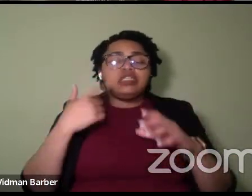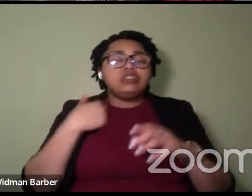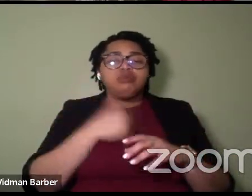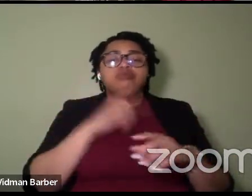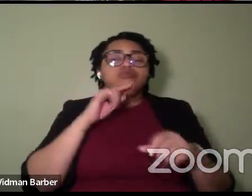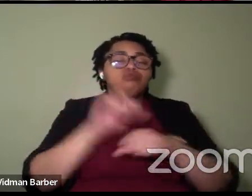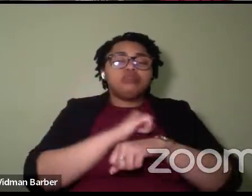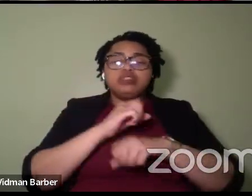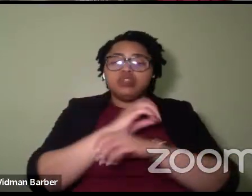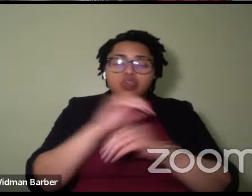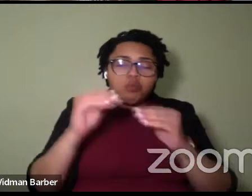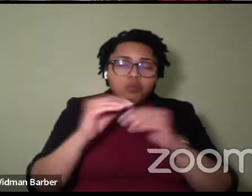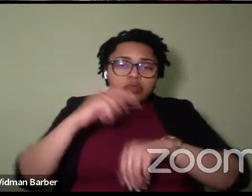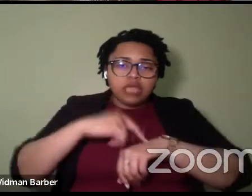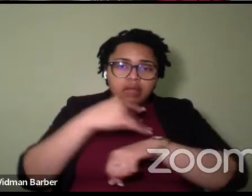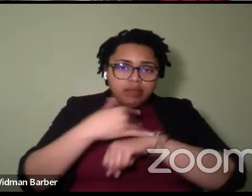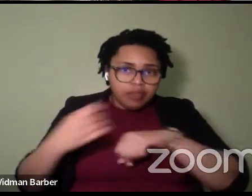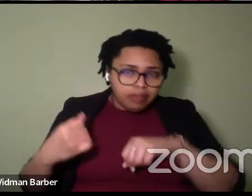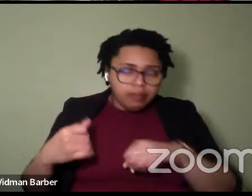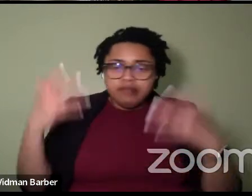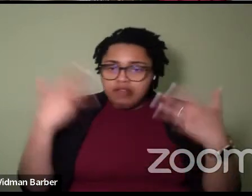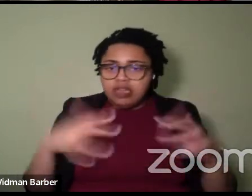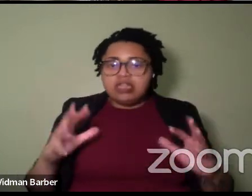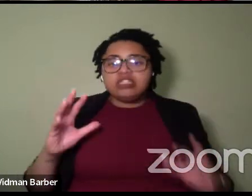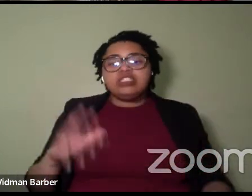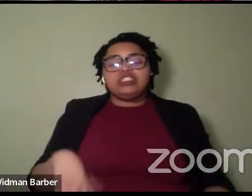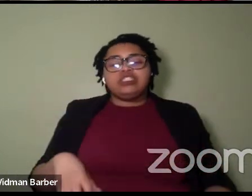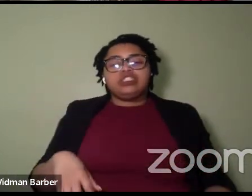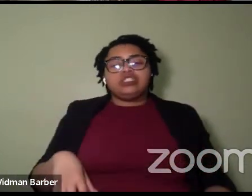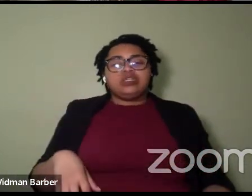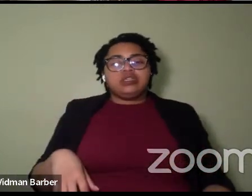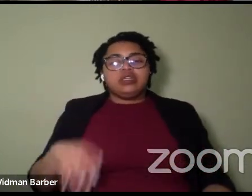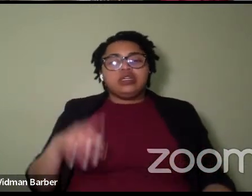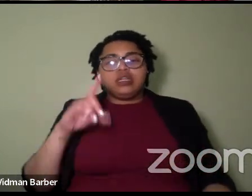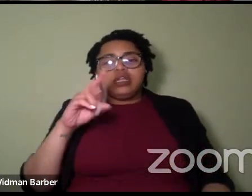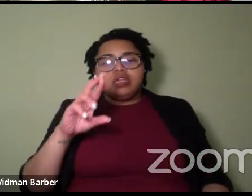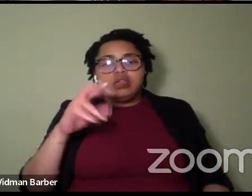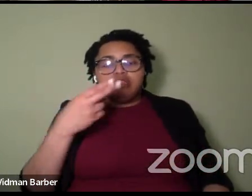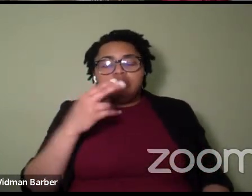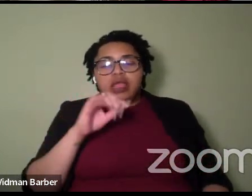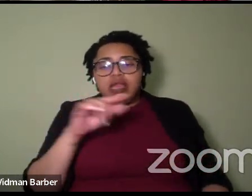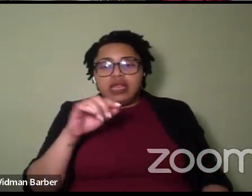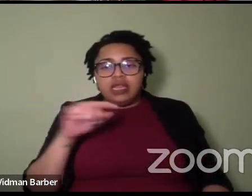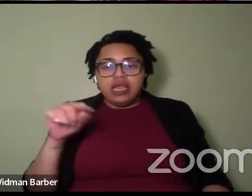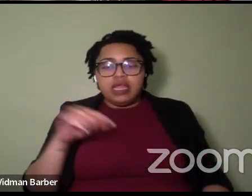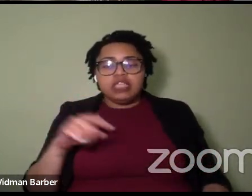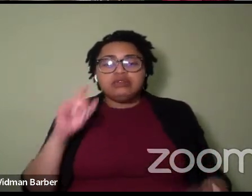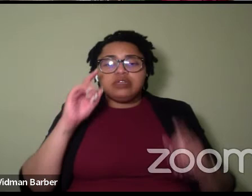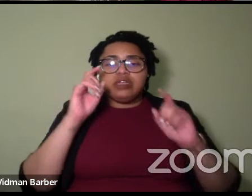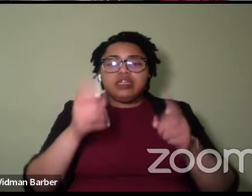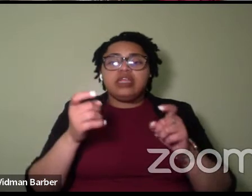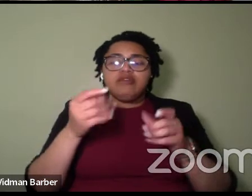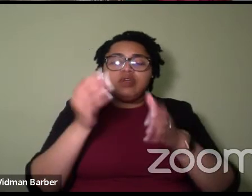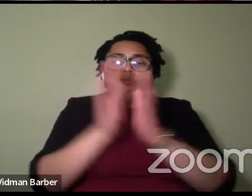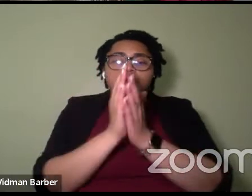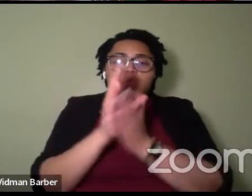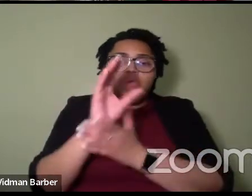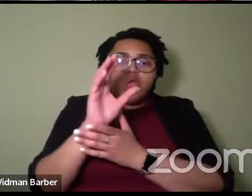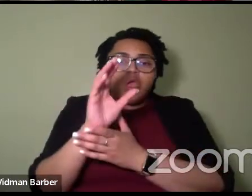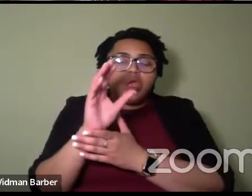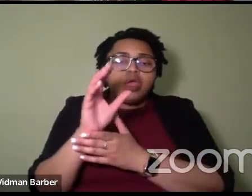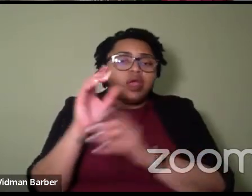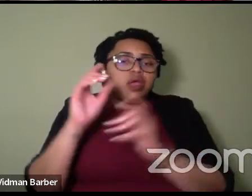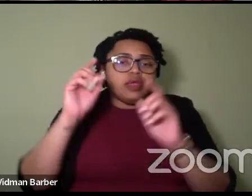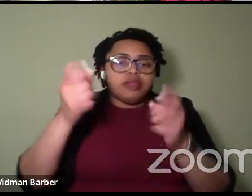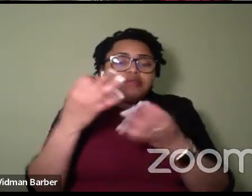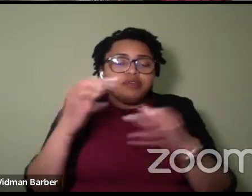up. We're supposed to be Dr. Hernandez who's going to do a book giveaway, and I can't even think of a question. So I'm going to ask the